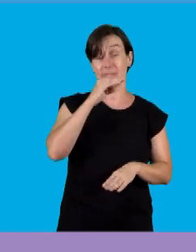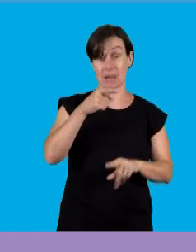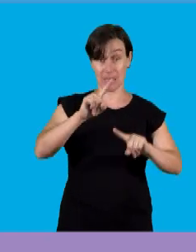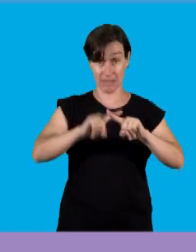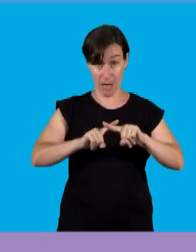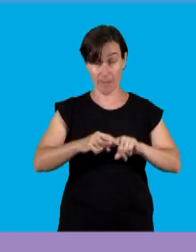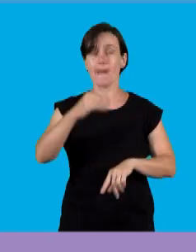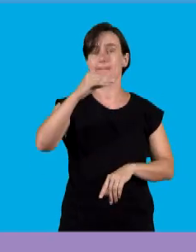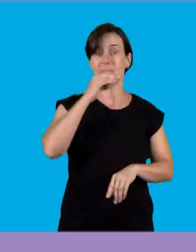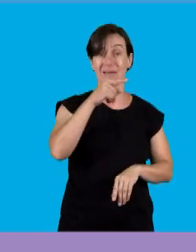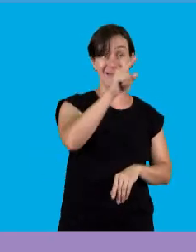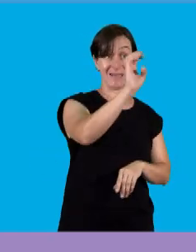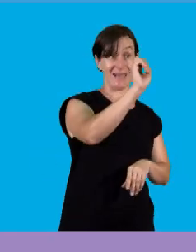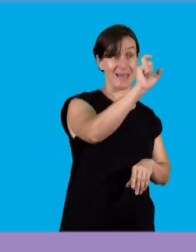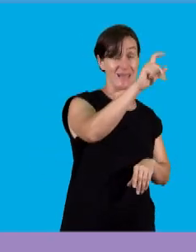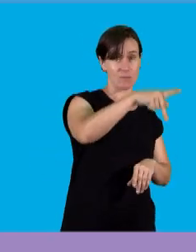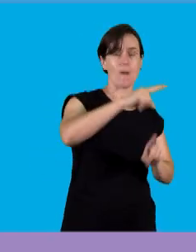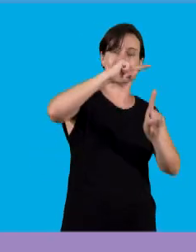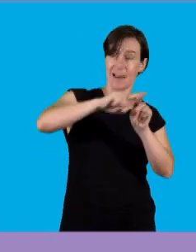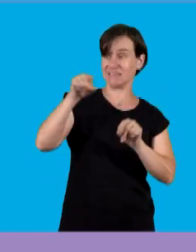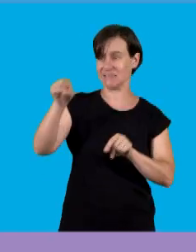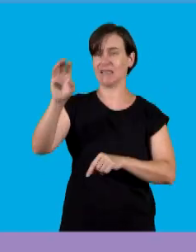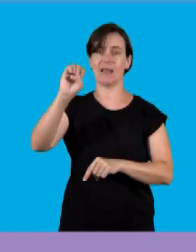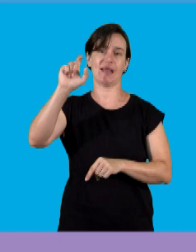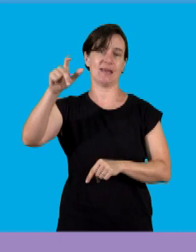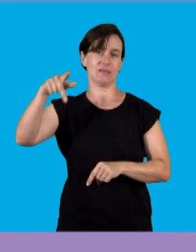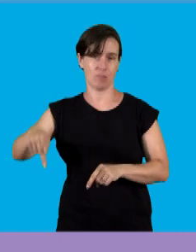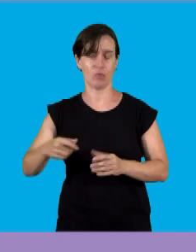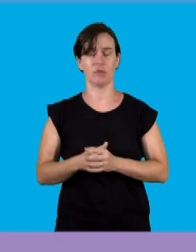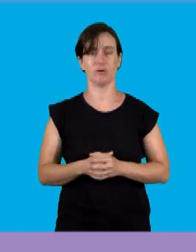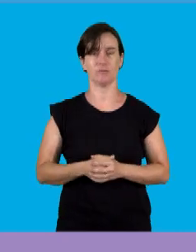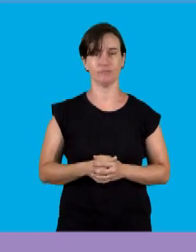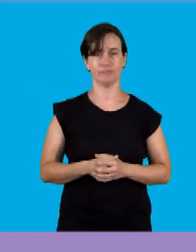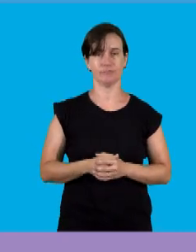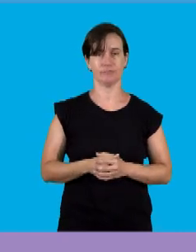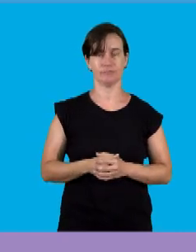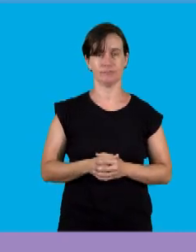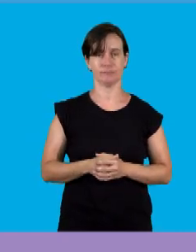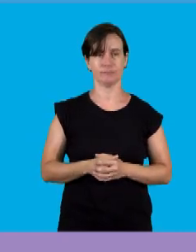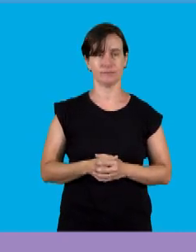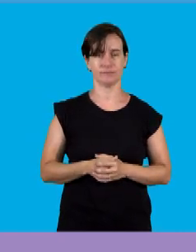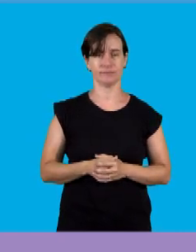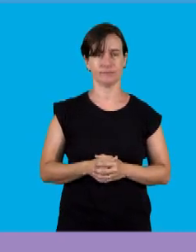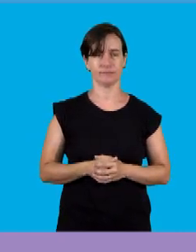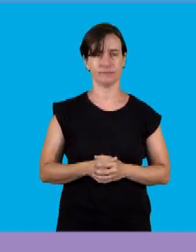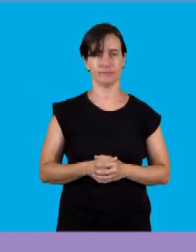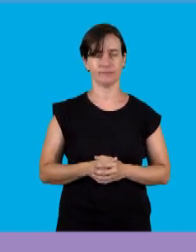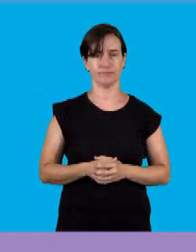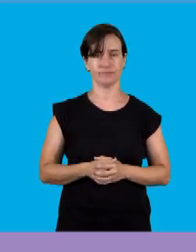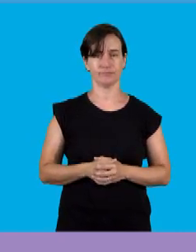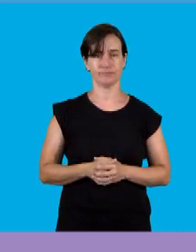to add the exponents, and this is only if I am multiplying powers of the